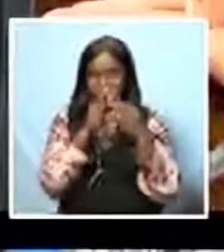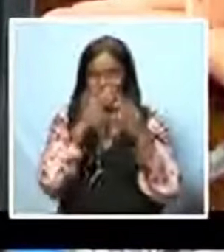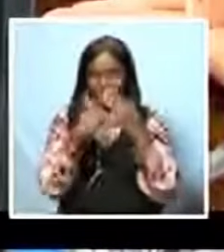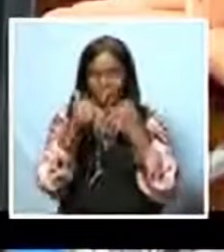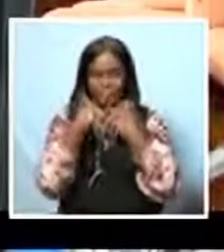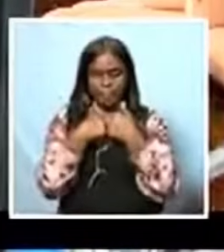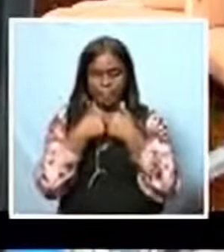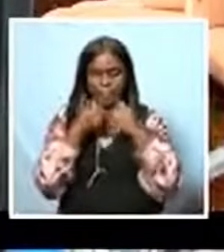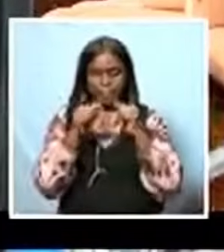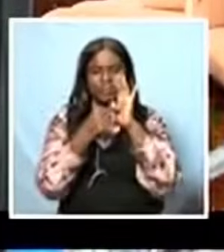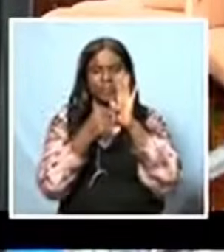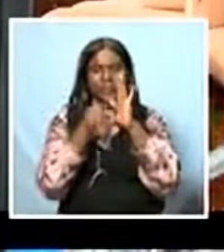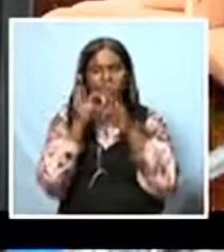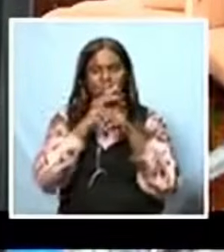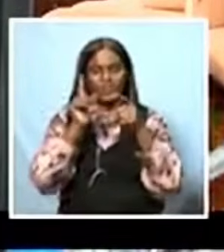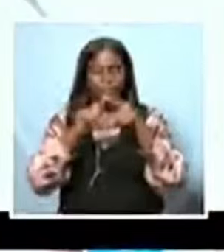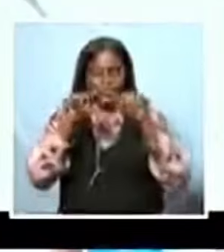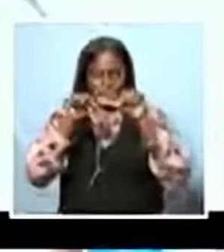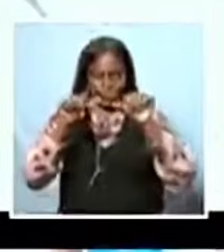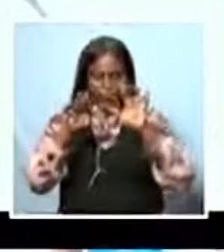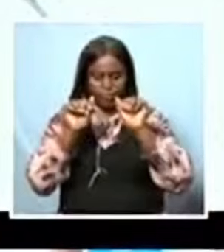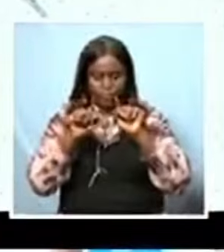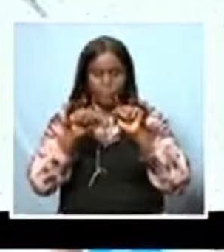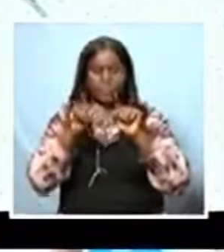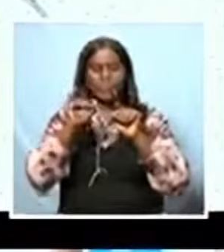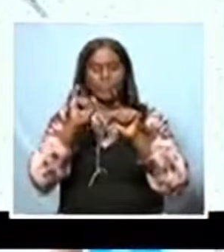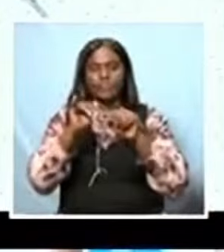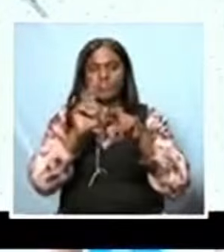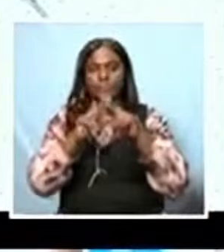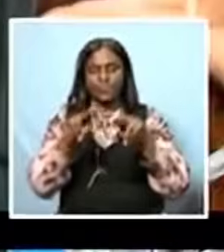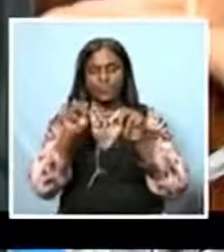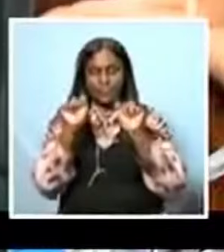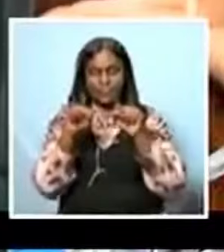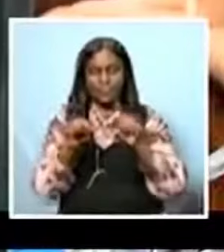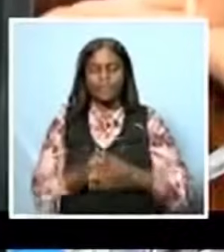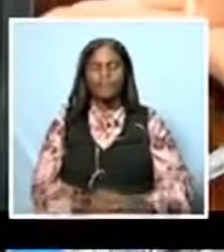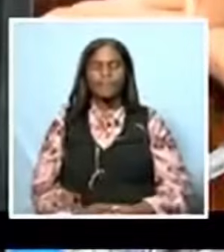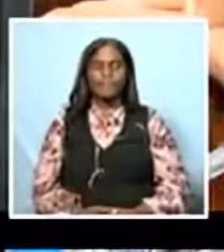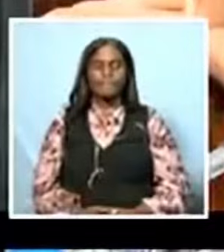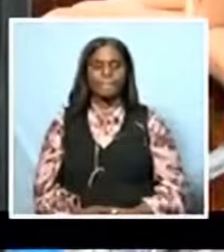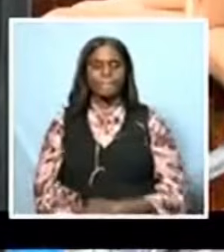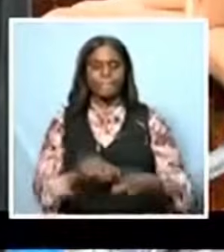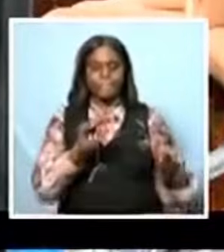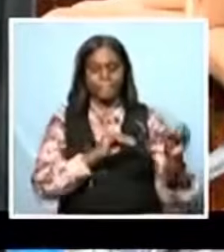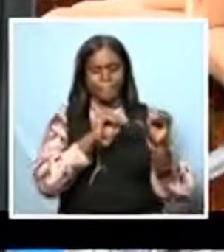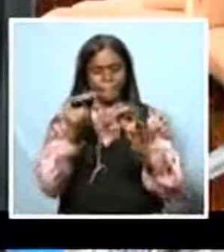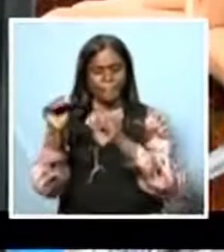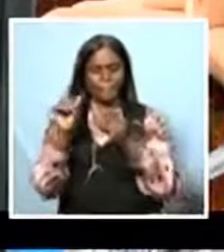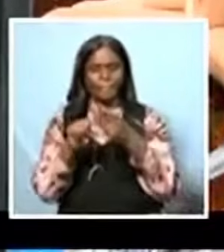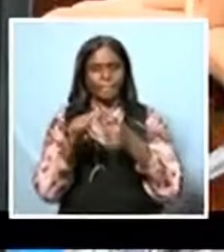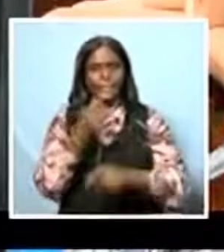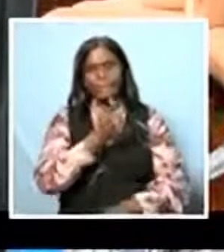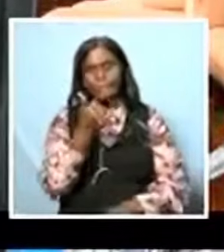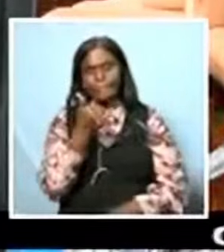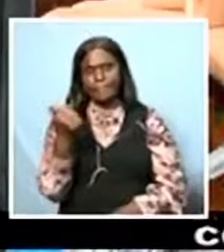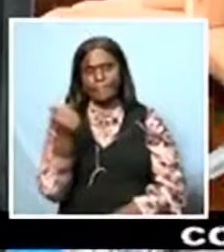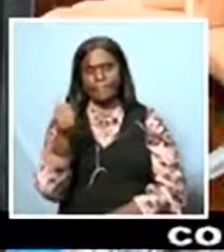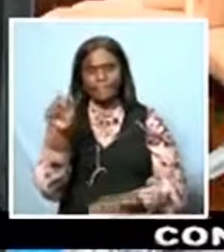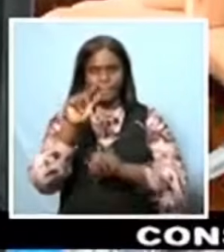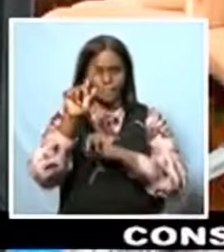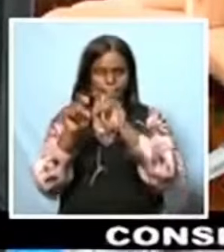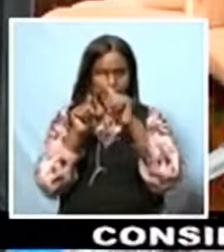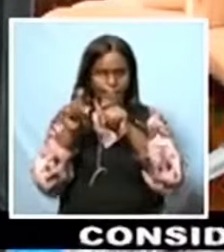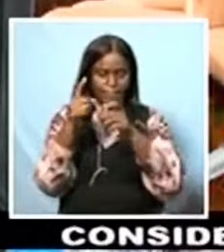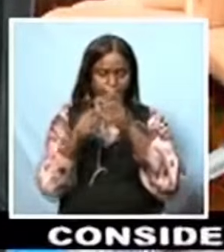held, they can be availed to the auditors? Yes, Chair. Yes, Chair. Okay, so we move on to the substantive question